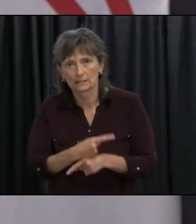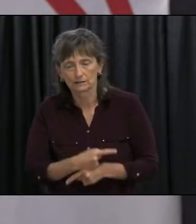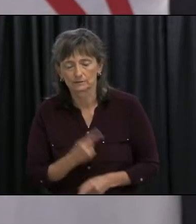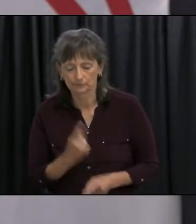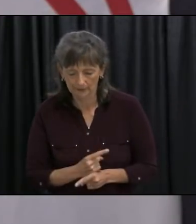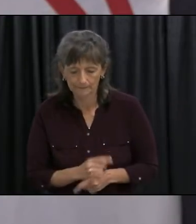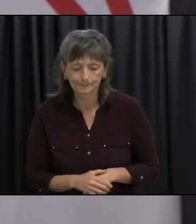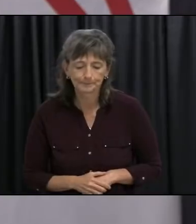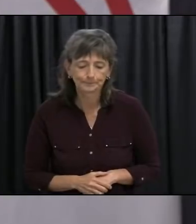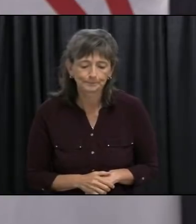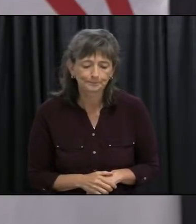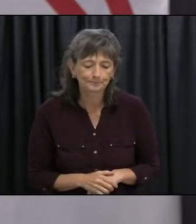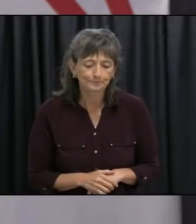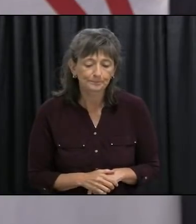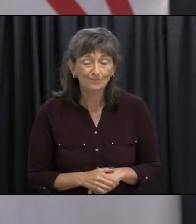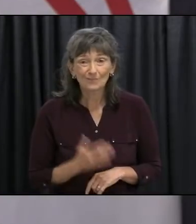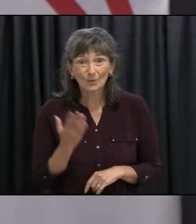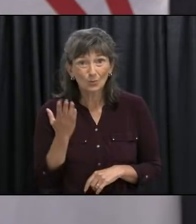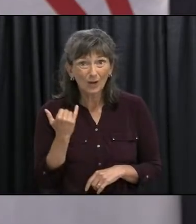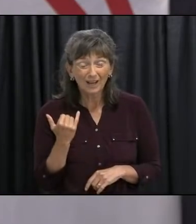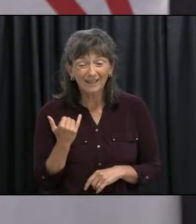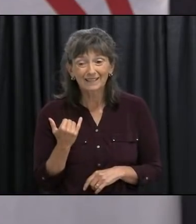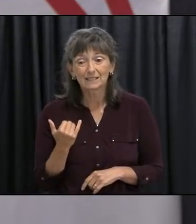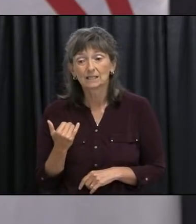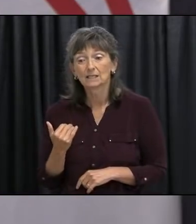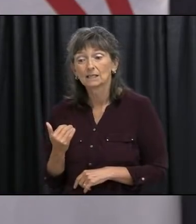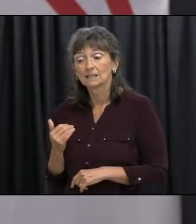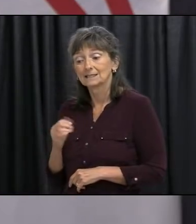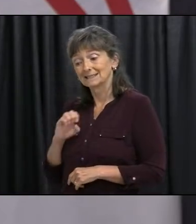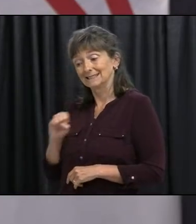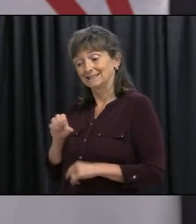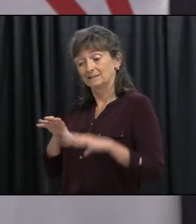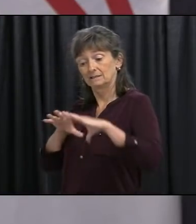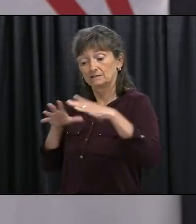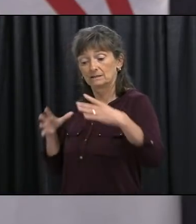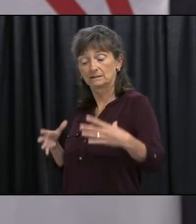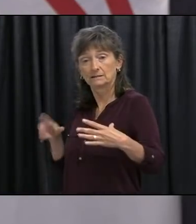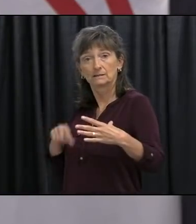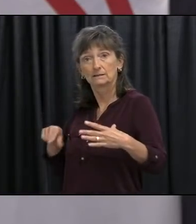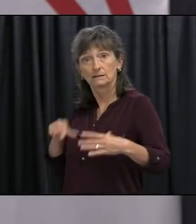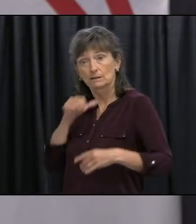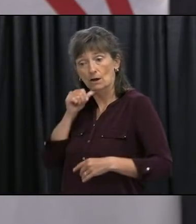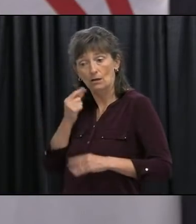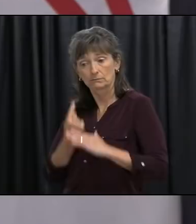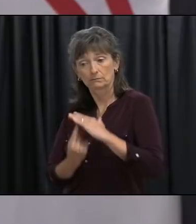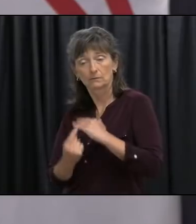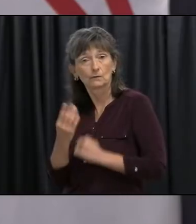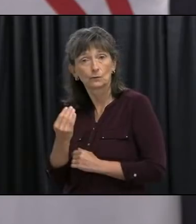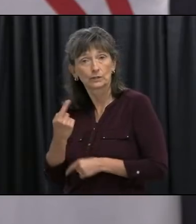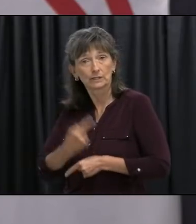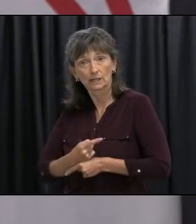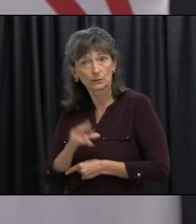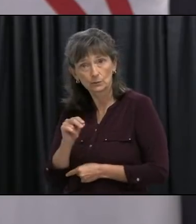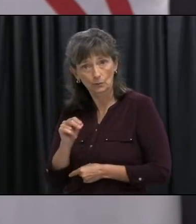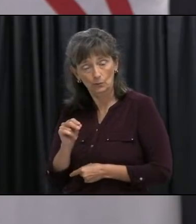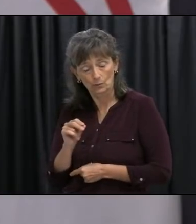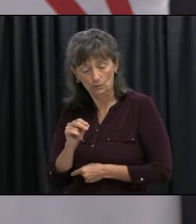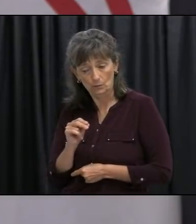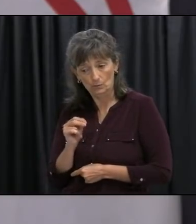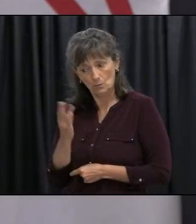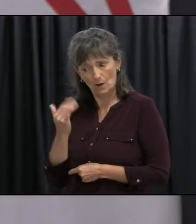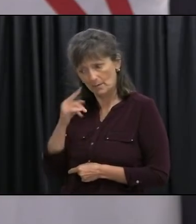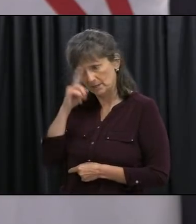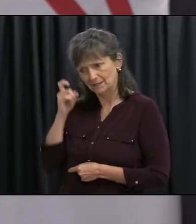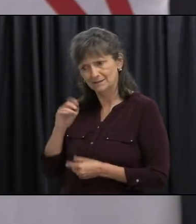14 days. And the reason why around the Atlantic bubble that there's not a requirement to isolate for 14 days